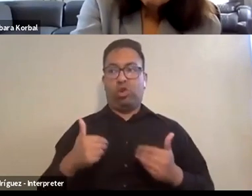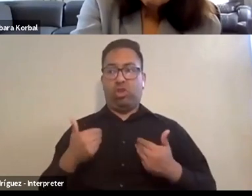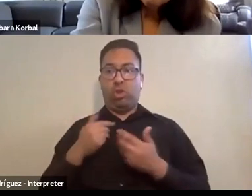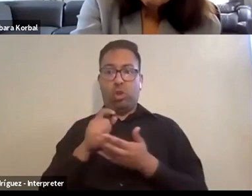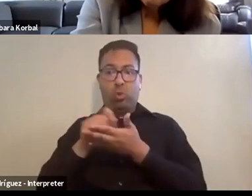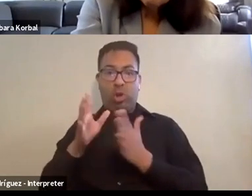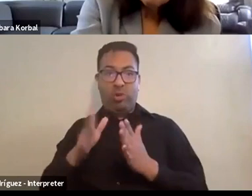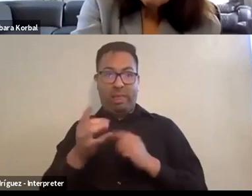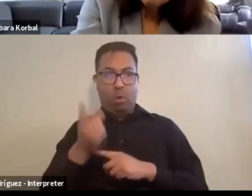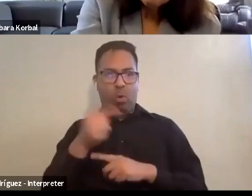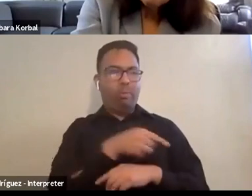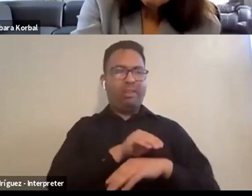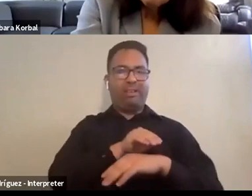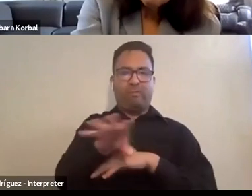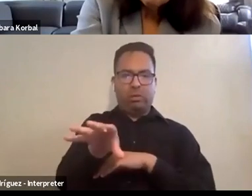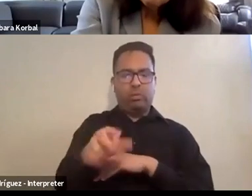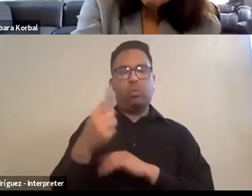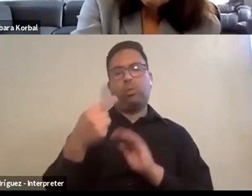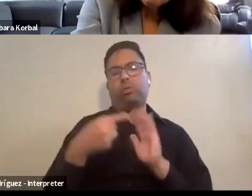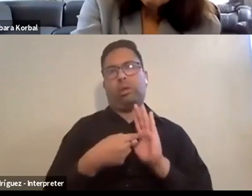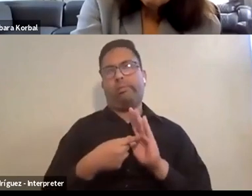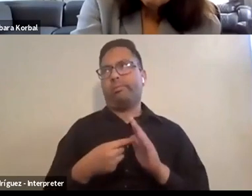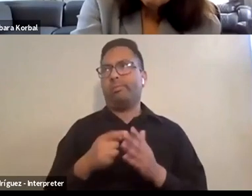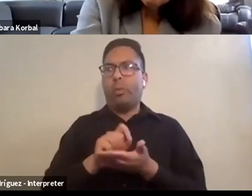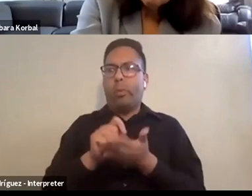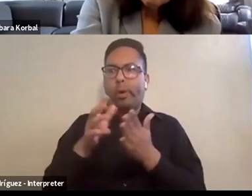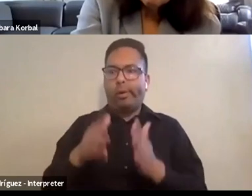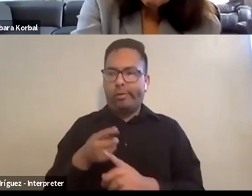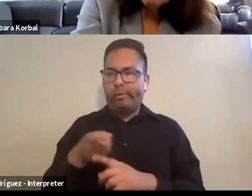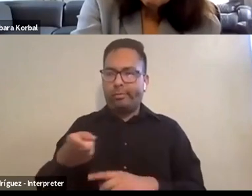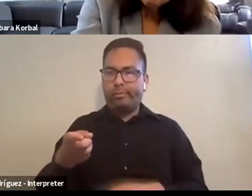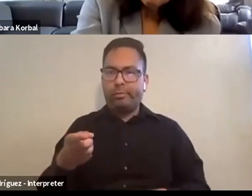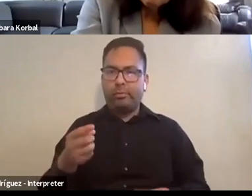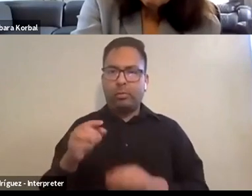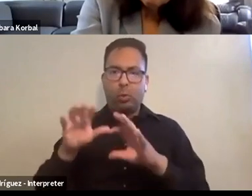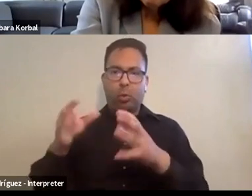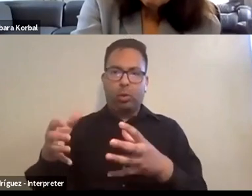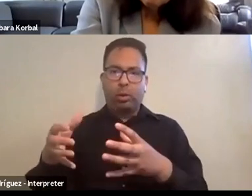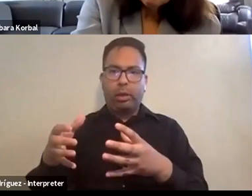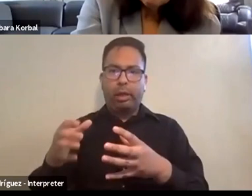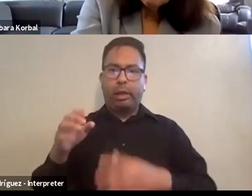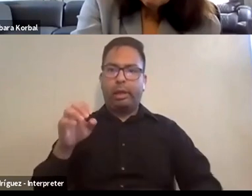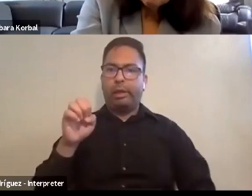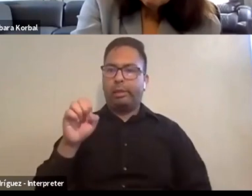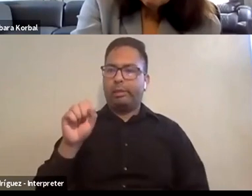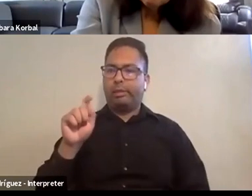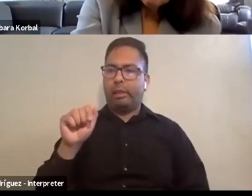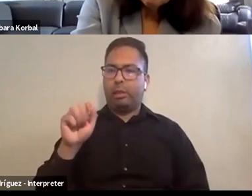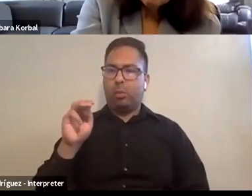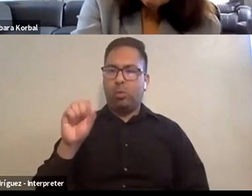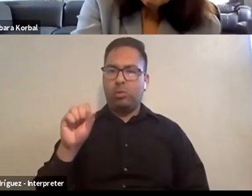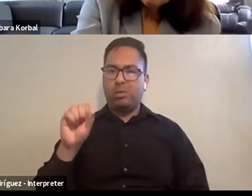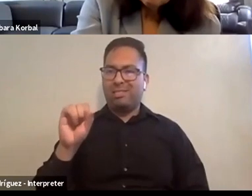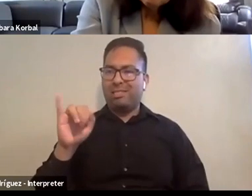moment. For example, the writers of the group called Espiga Motinada, like